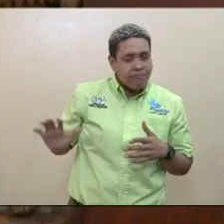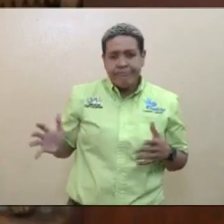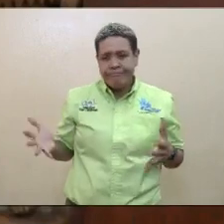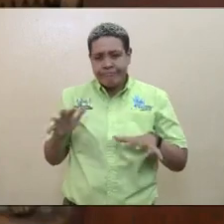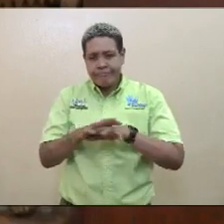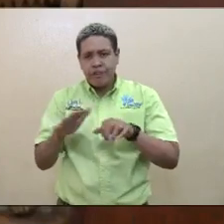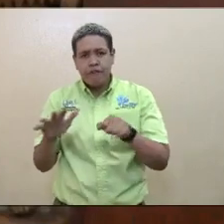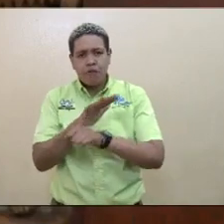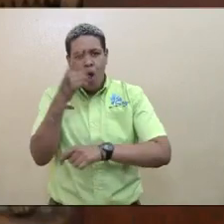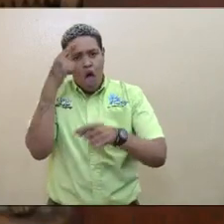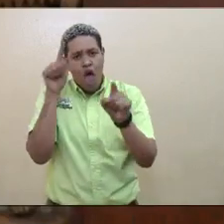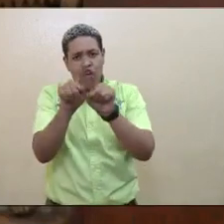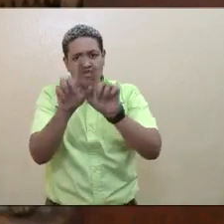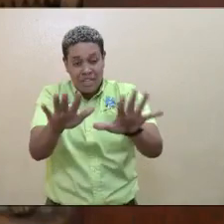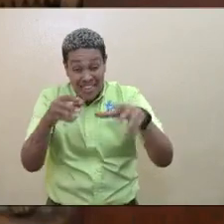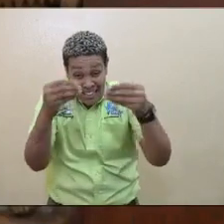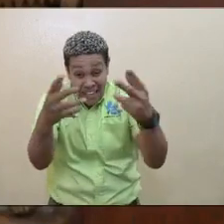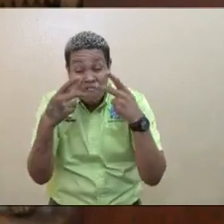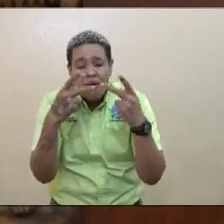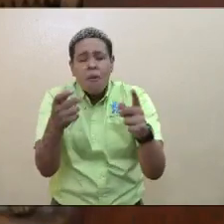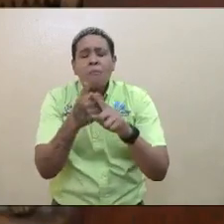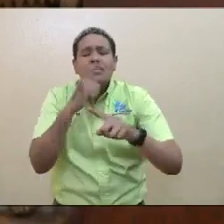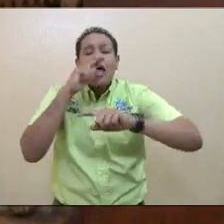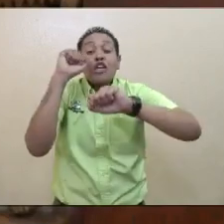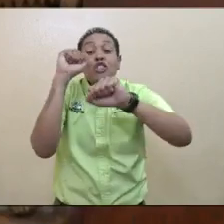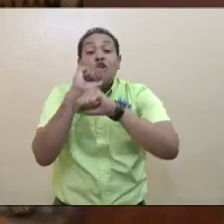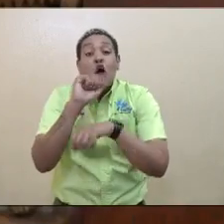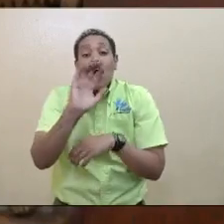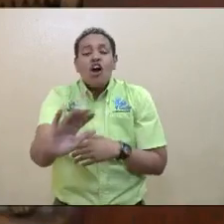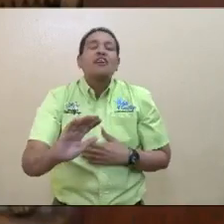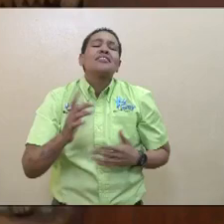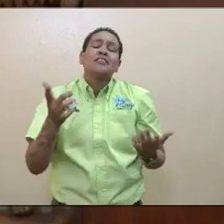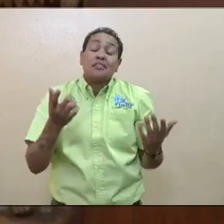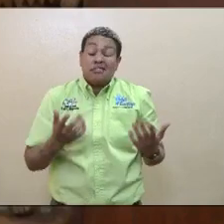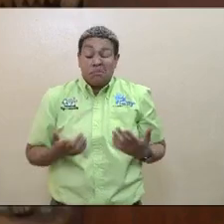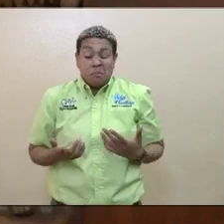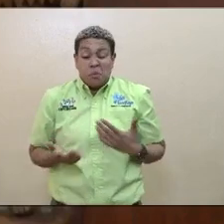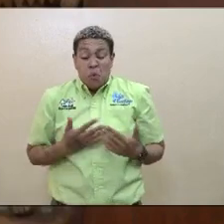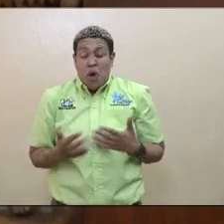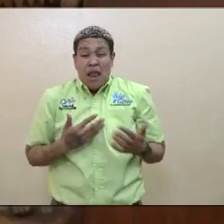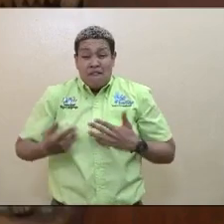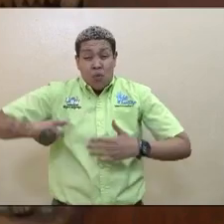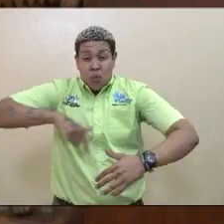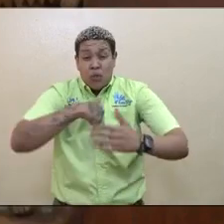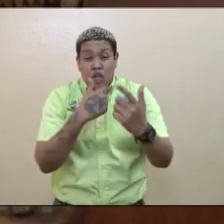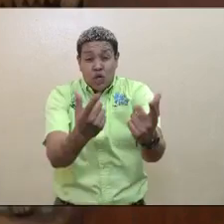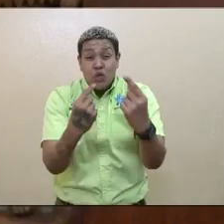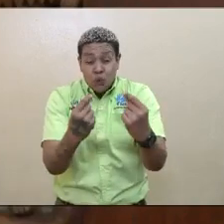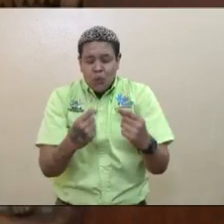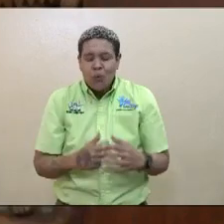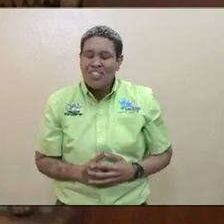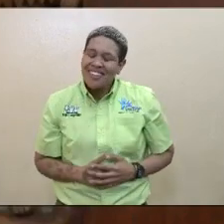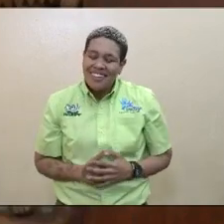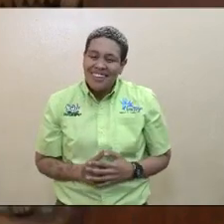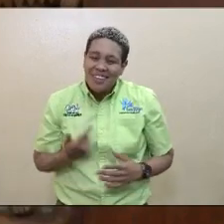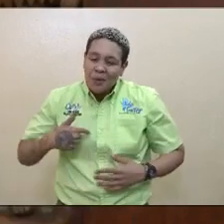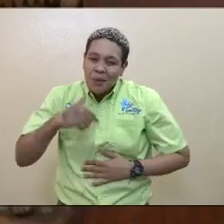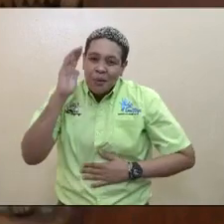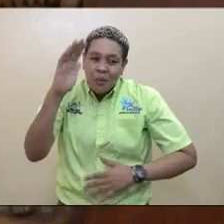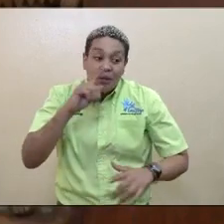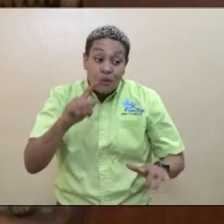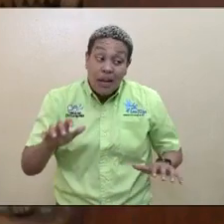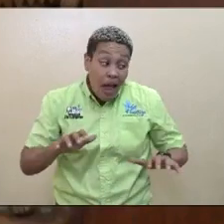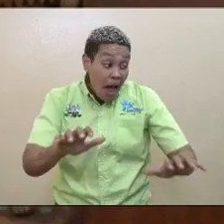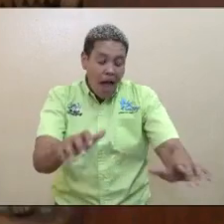I want to give the public the assurance that whatever we do, we will be